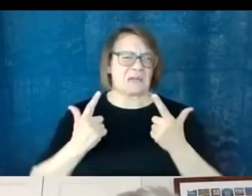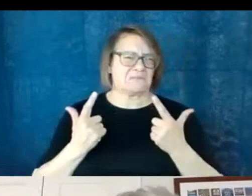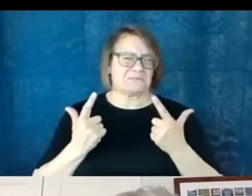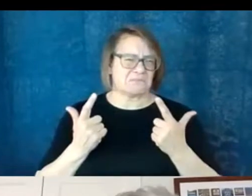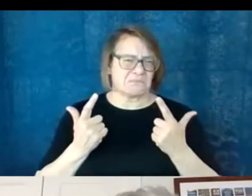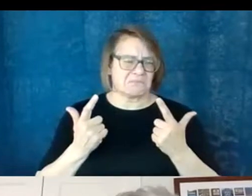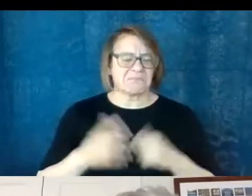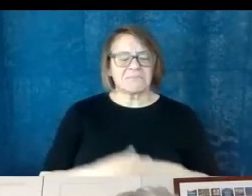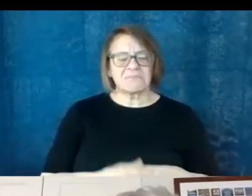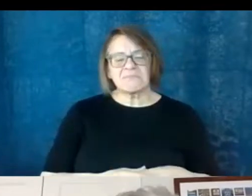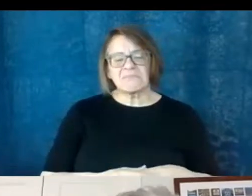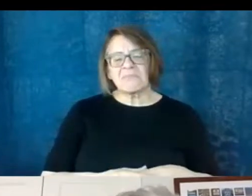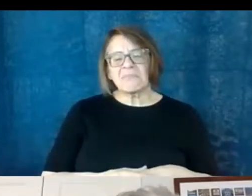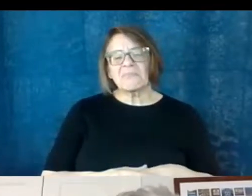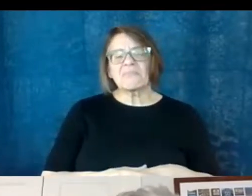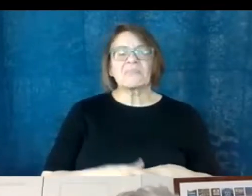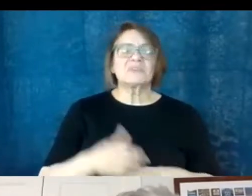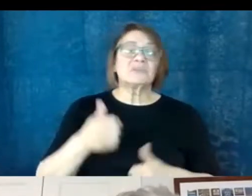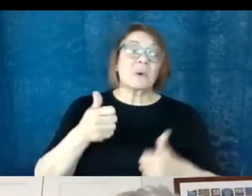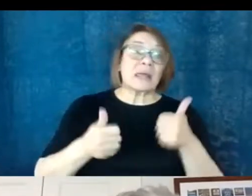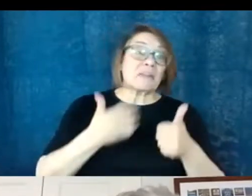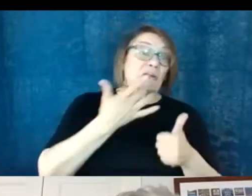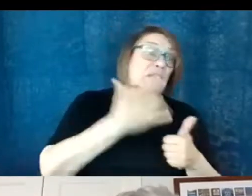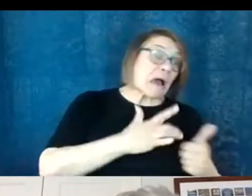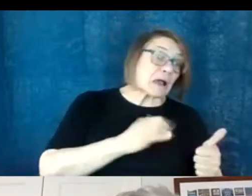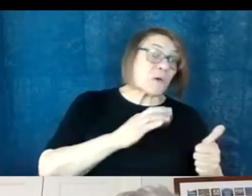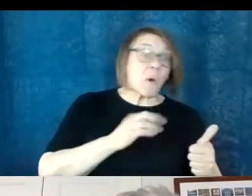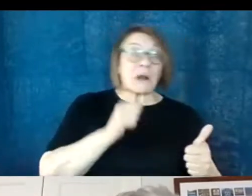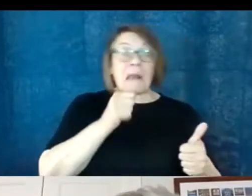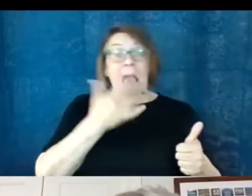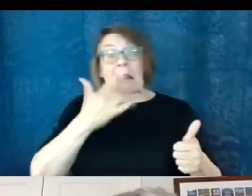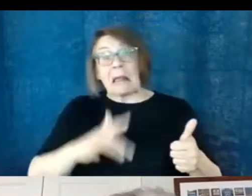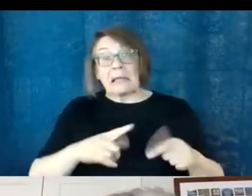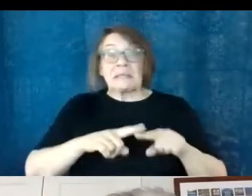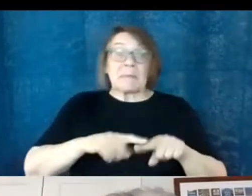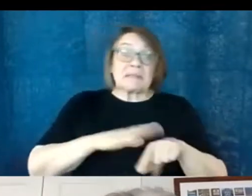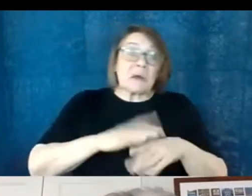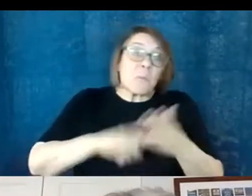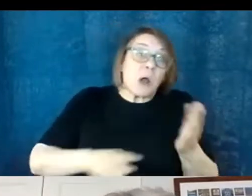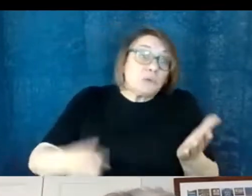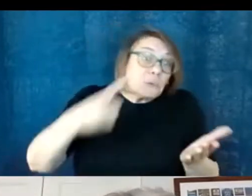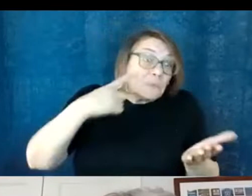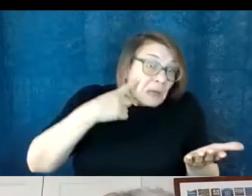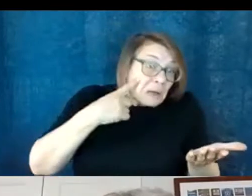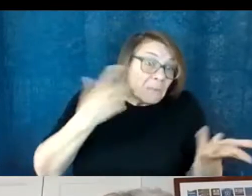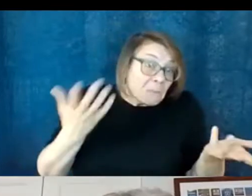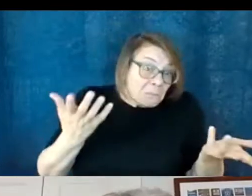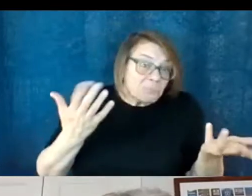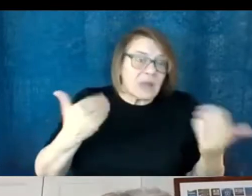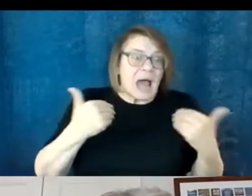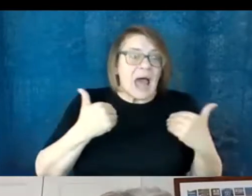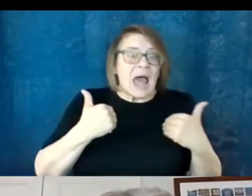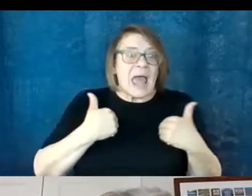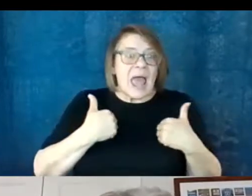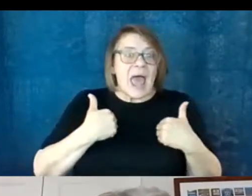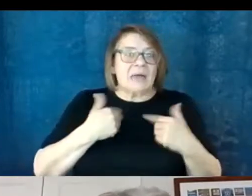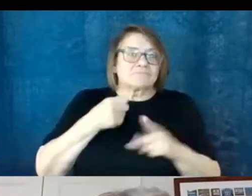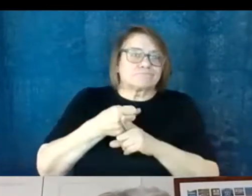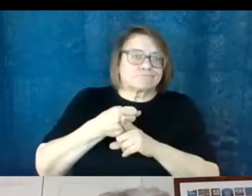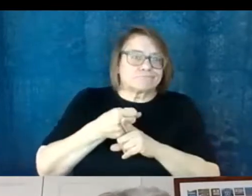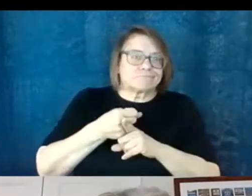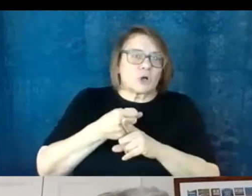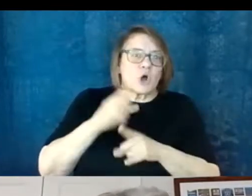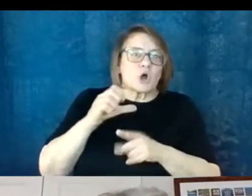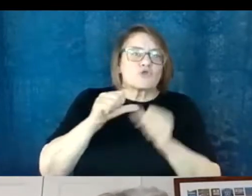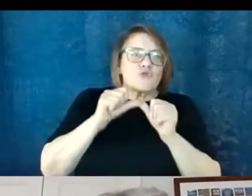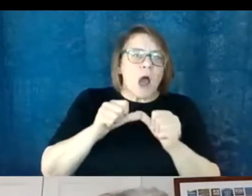permanently. And either fortunately or unfortunately, depending upon how you want to look at it, I had a bout of chronic illness where I needed to